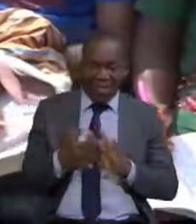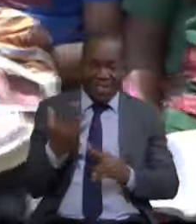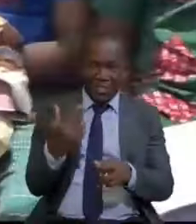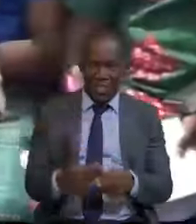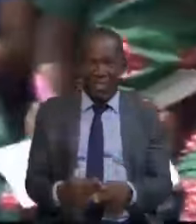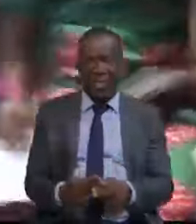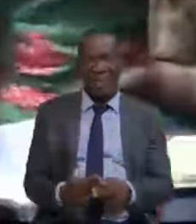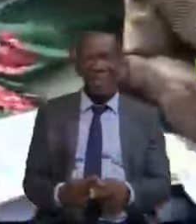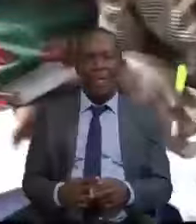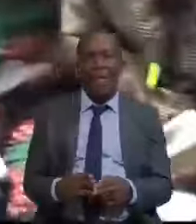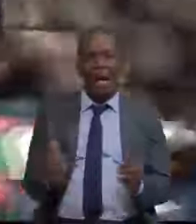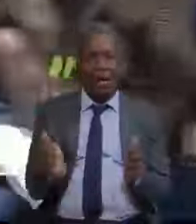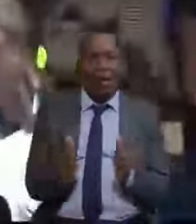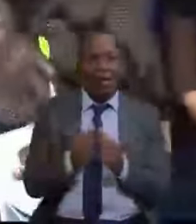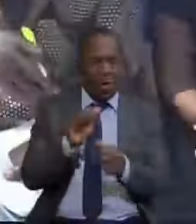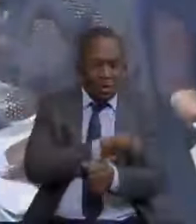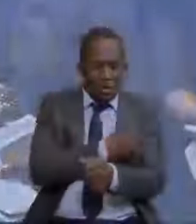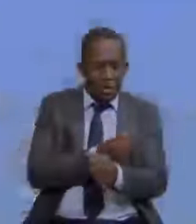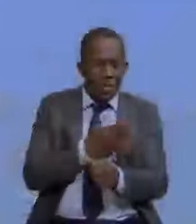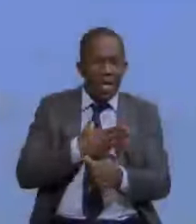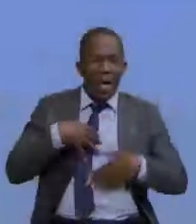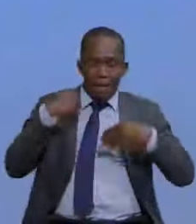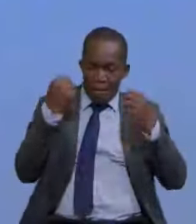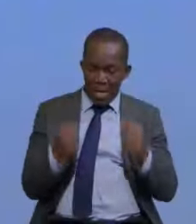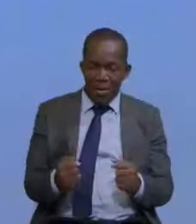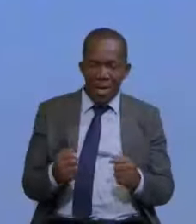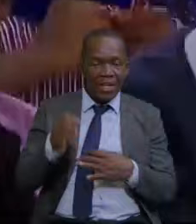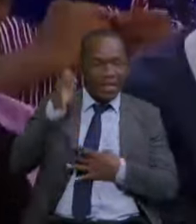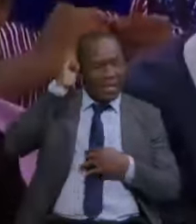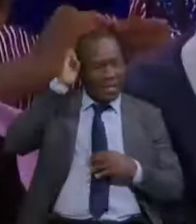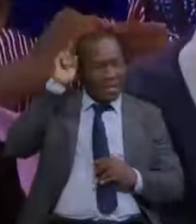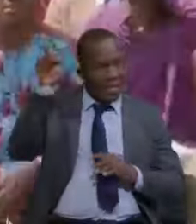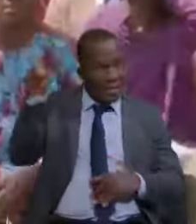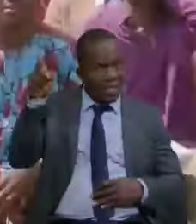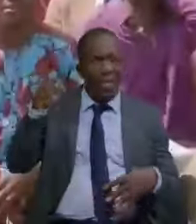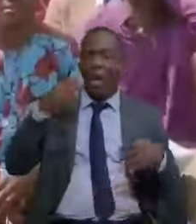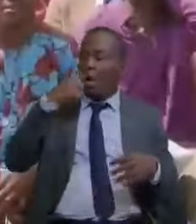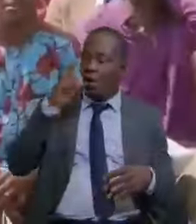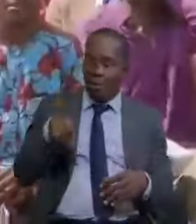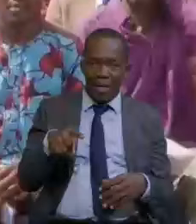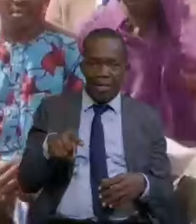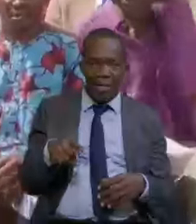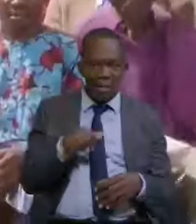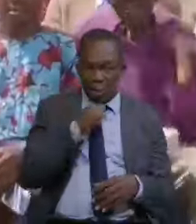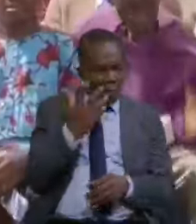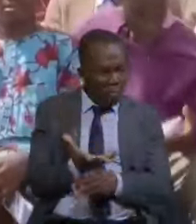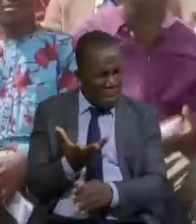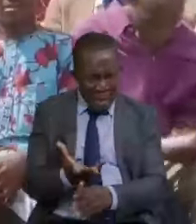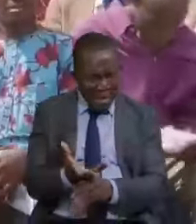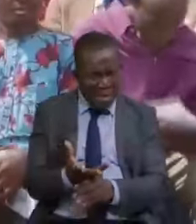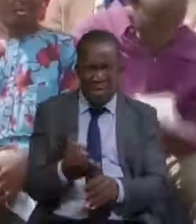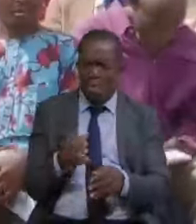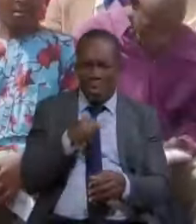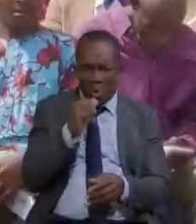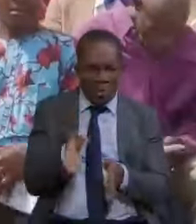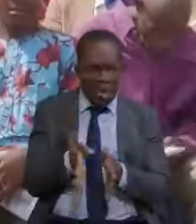power, he commanded, not pleading, not asking, will you please go out? No,